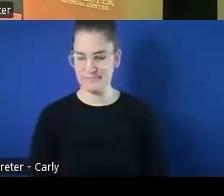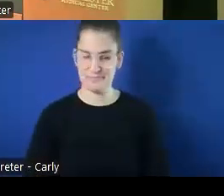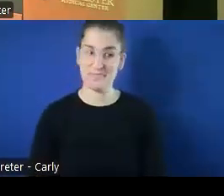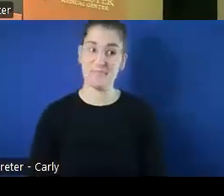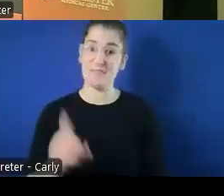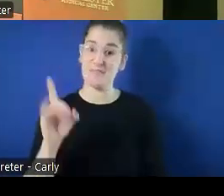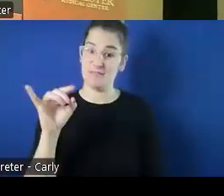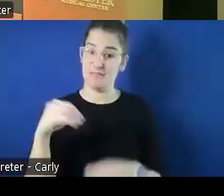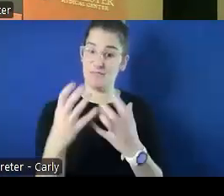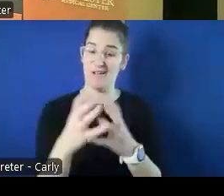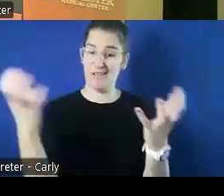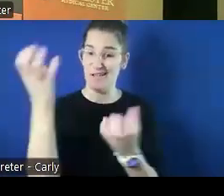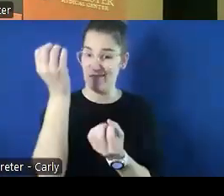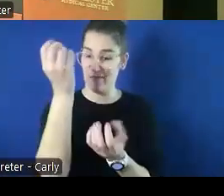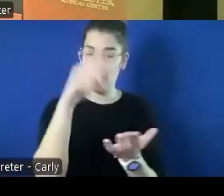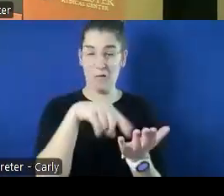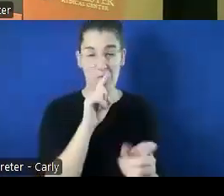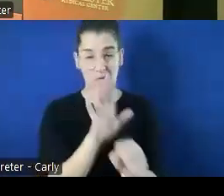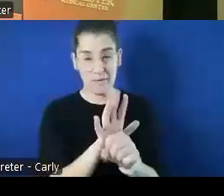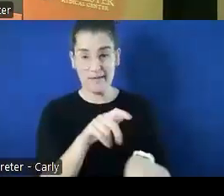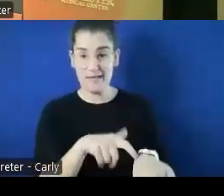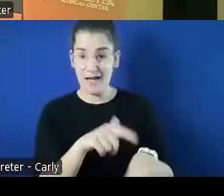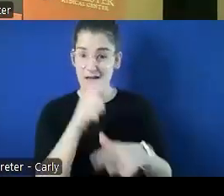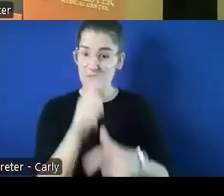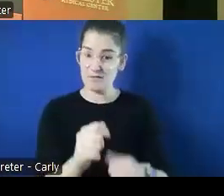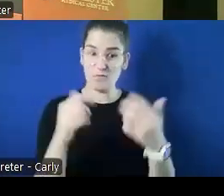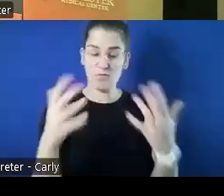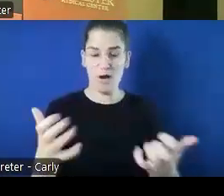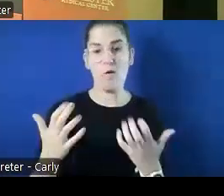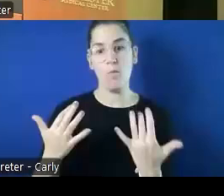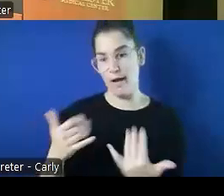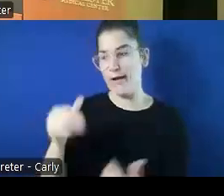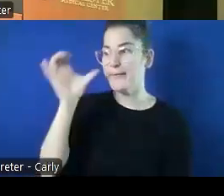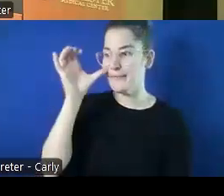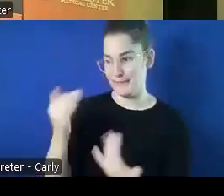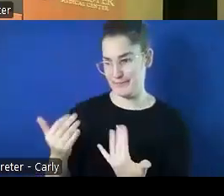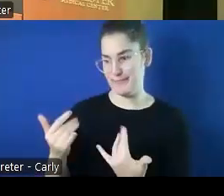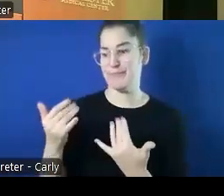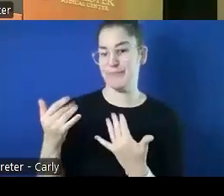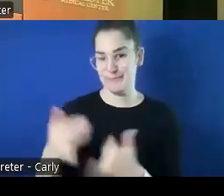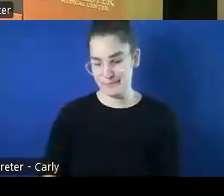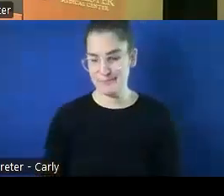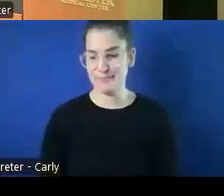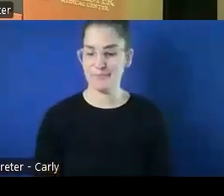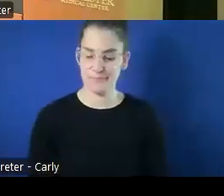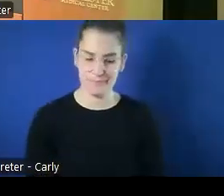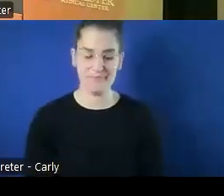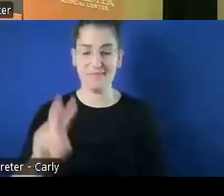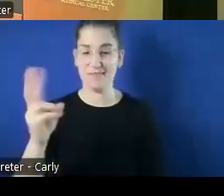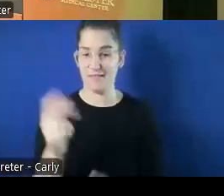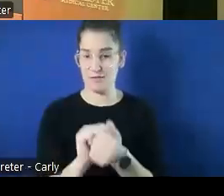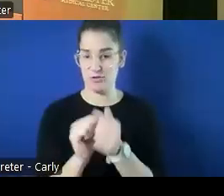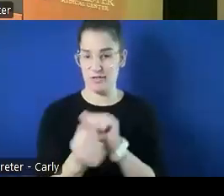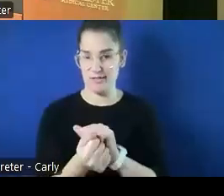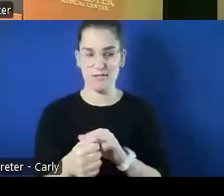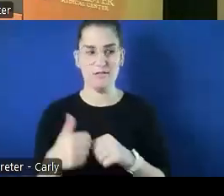and fellows are signing up for this, committing to this, they're interested, like they are waiting to hear from you. The second change is that we